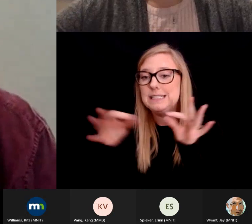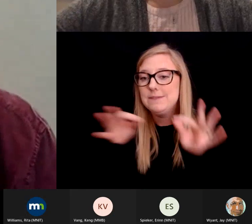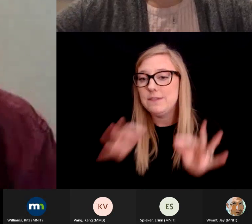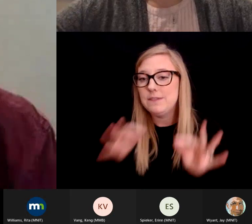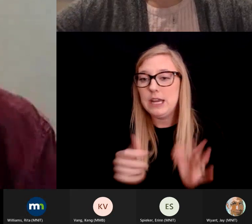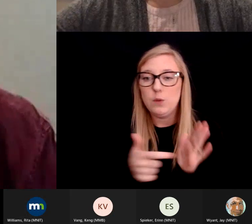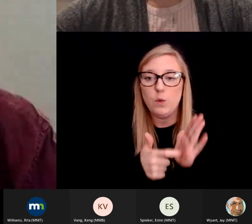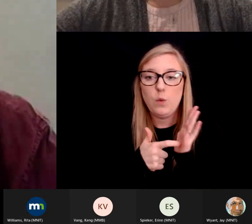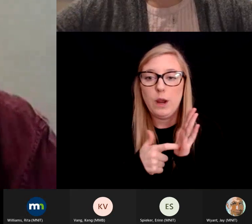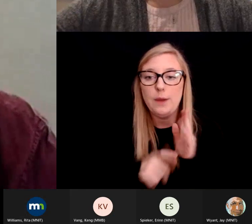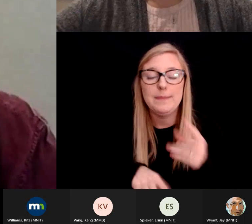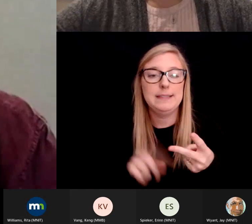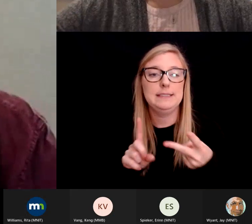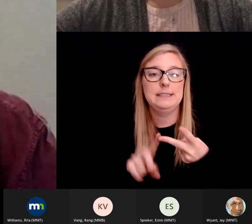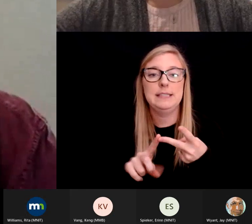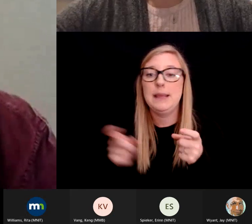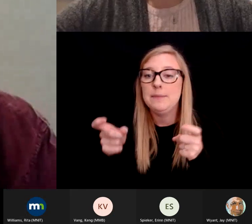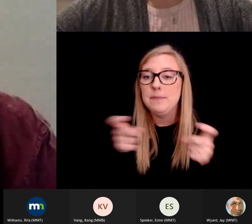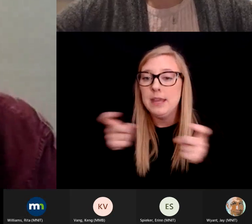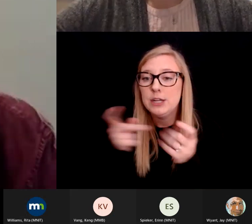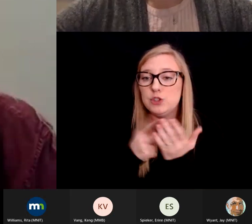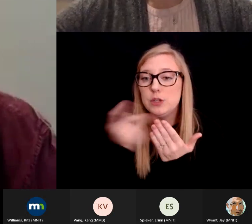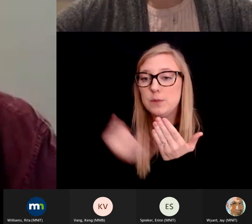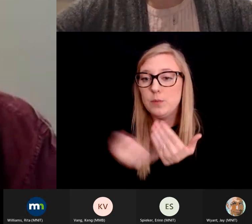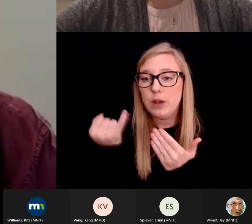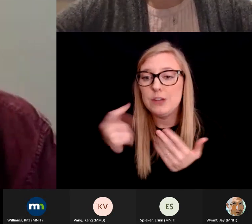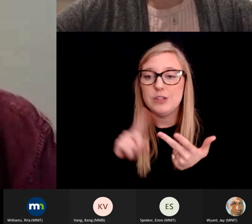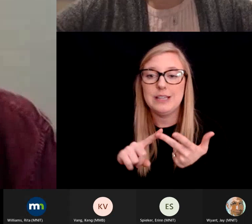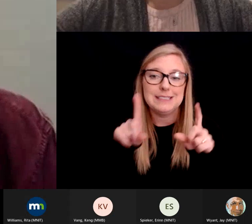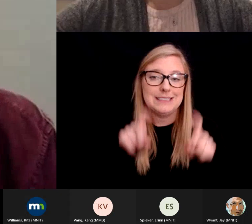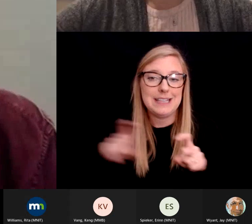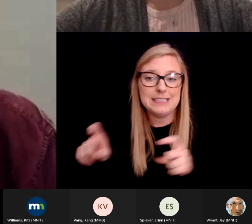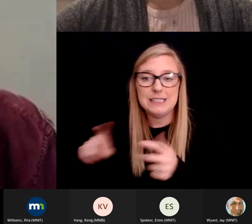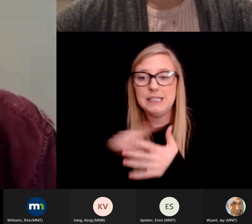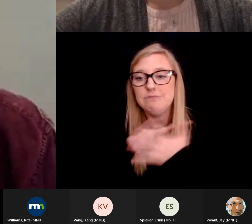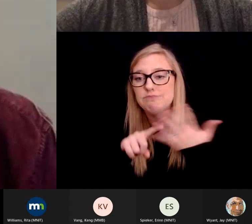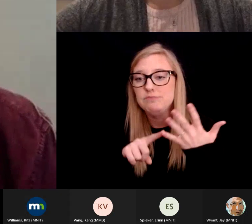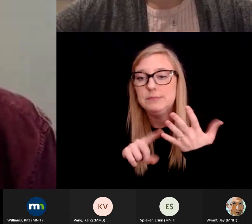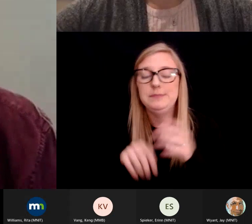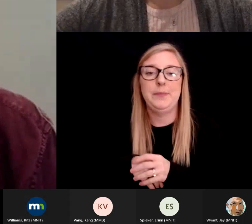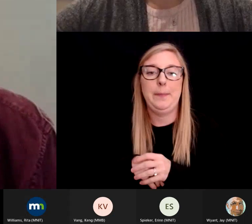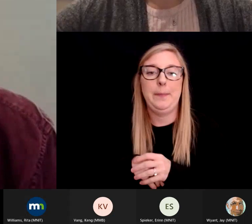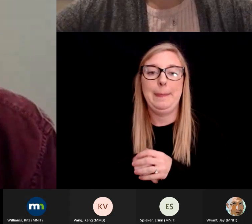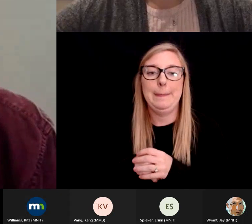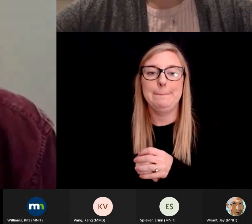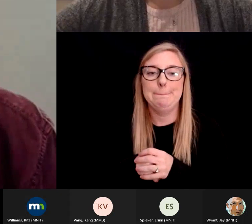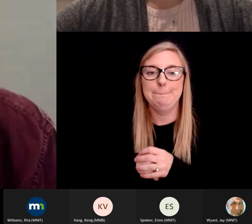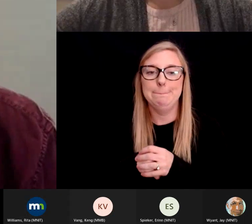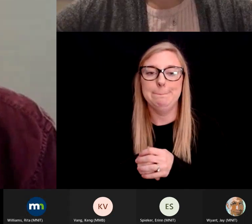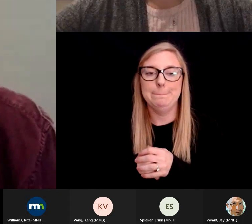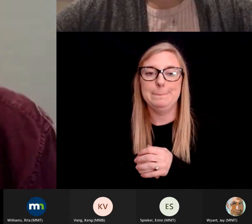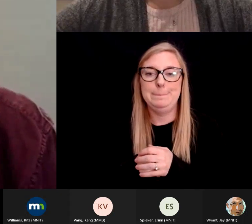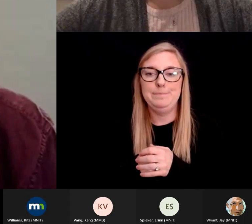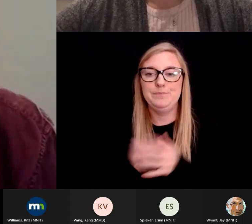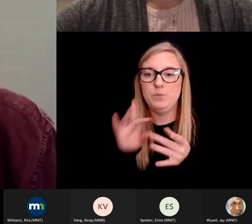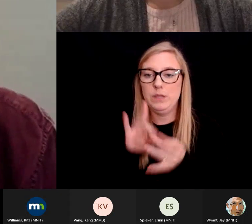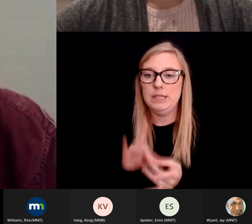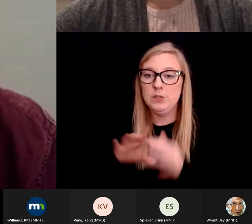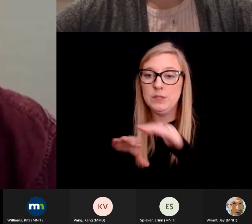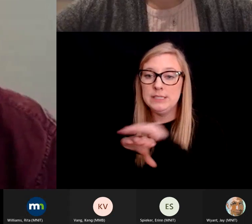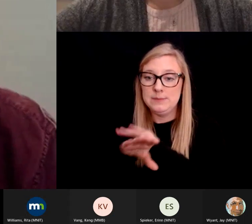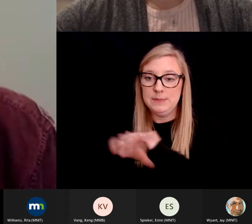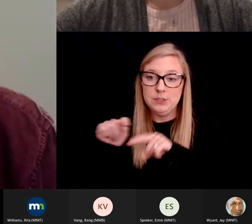in managing these projects, involved in testing, whatever it might be, in accessibility training, and make